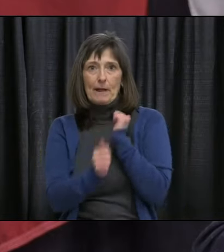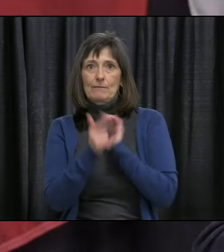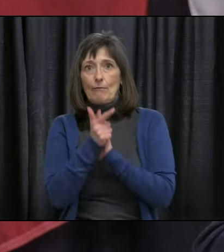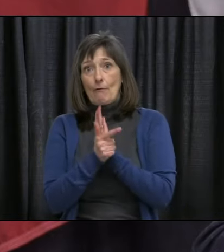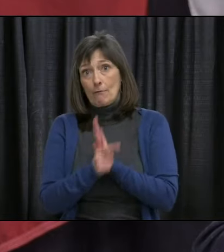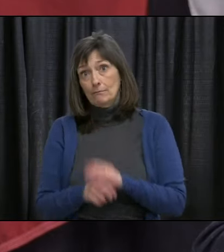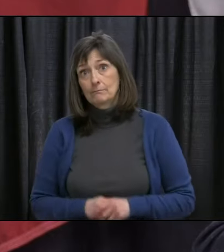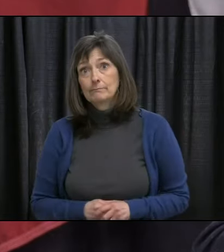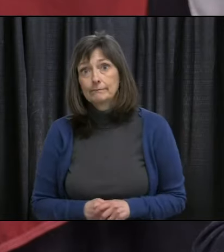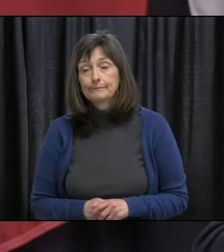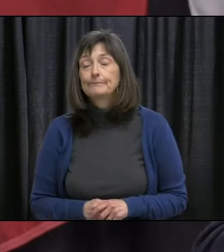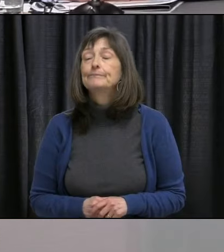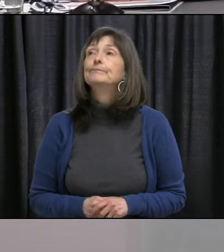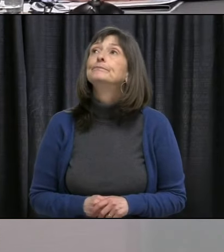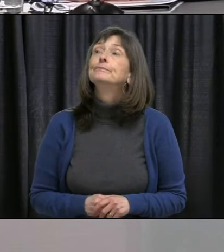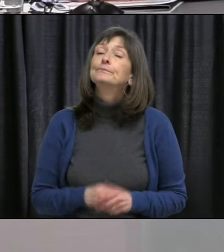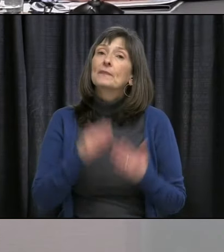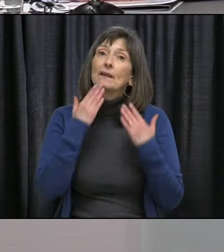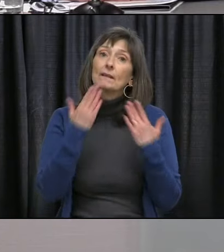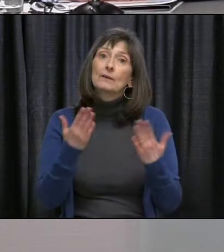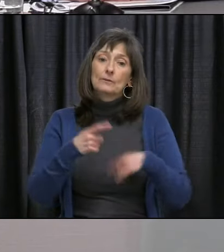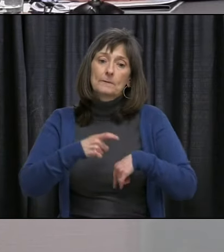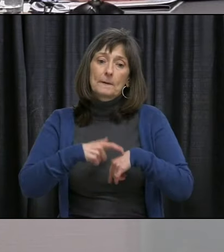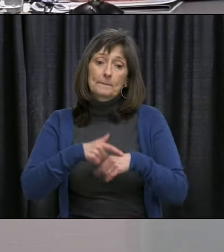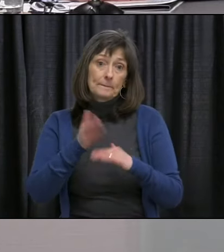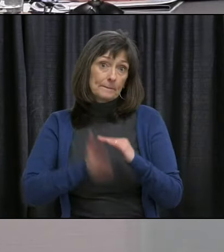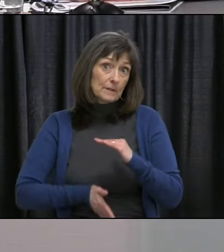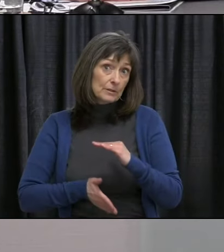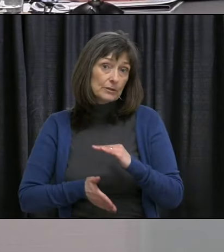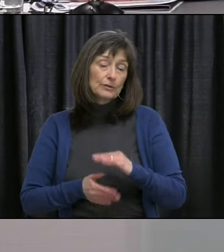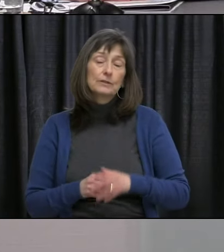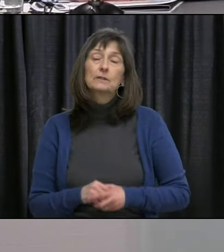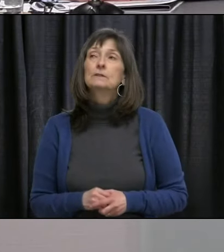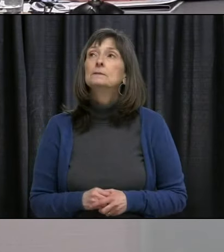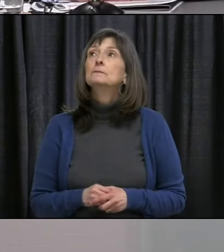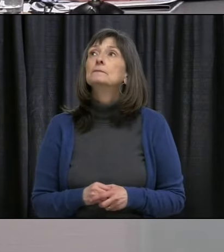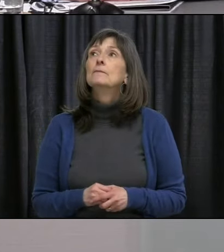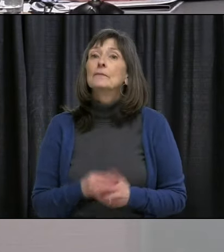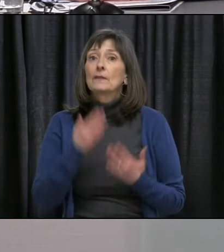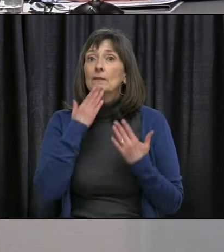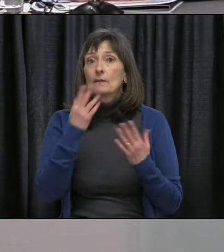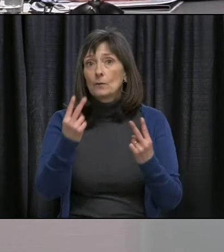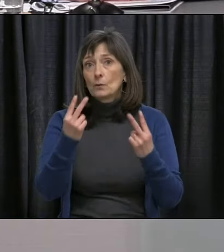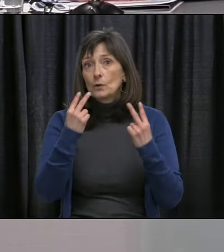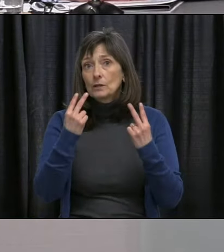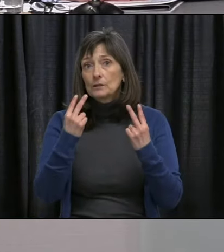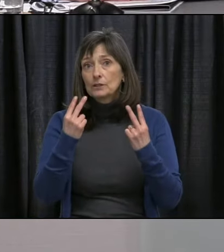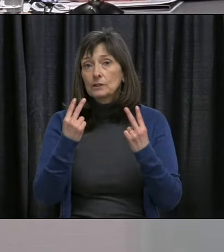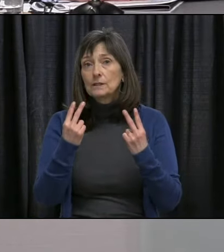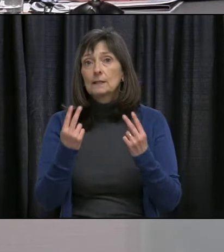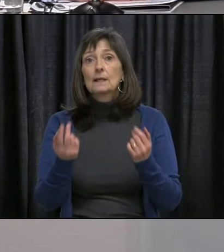All right, thank you. Thank you very much. The time for questions has ended. We thank you very much for tuning in today. Please join us